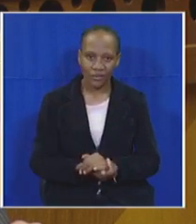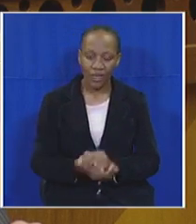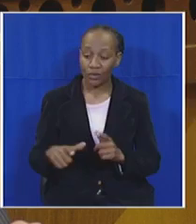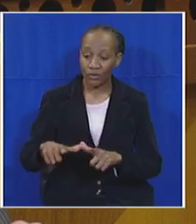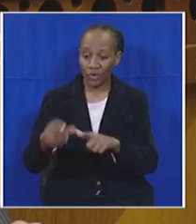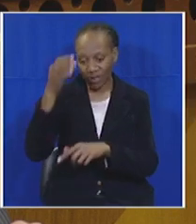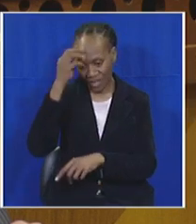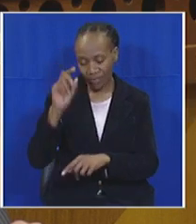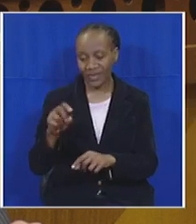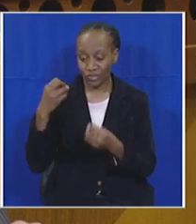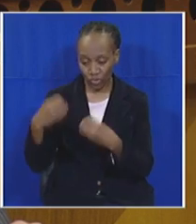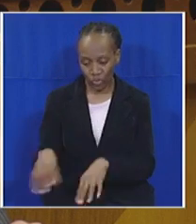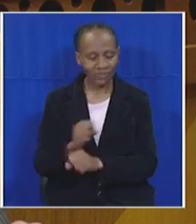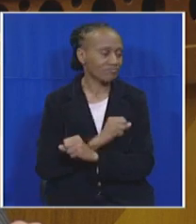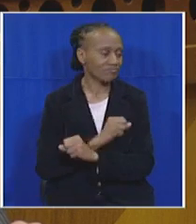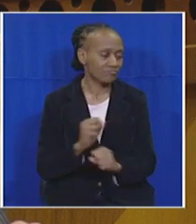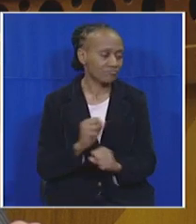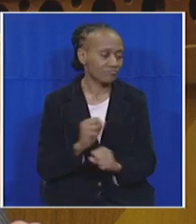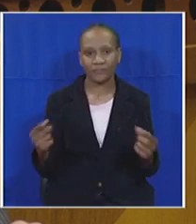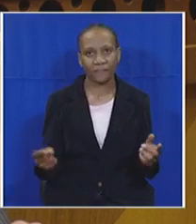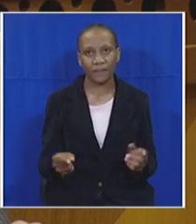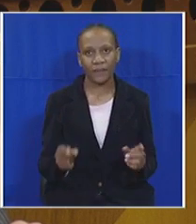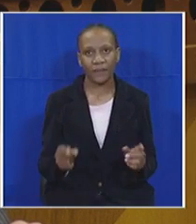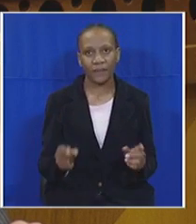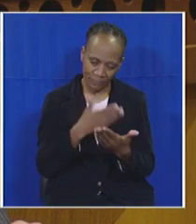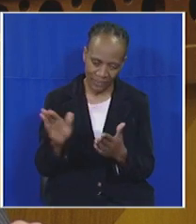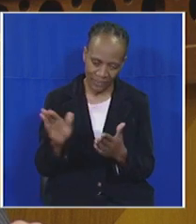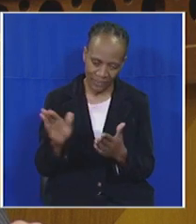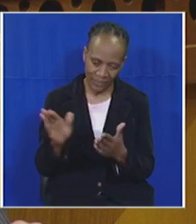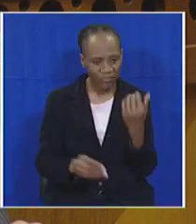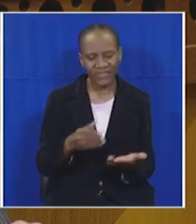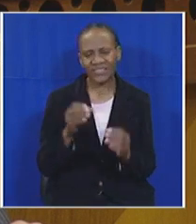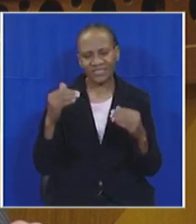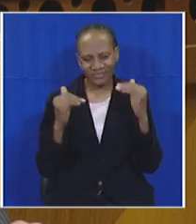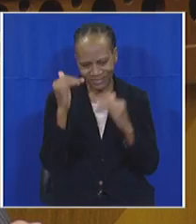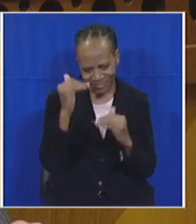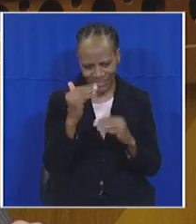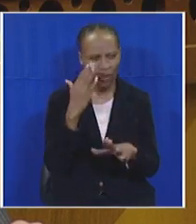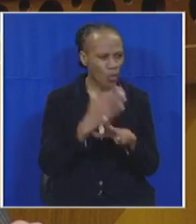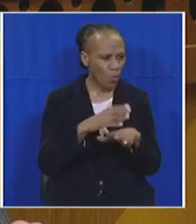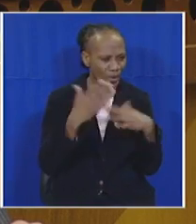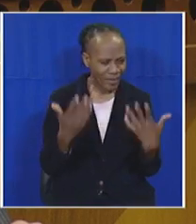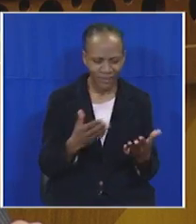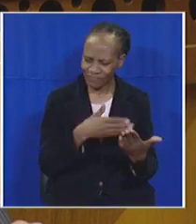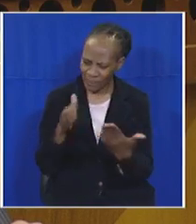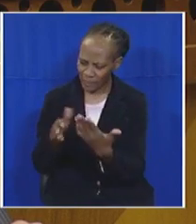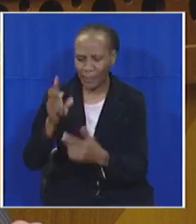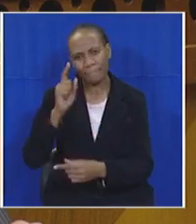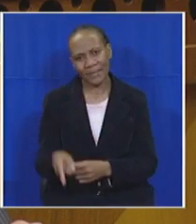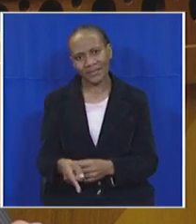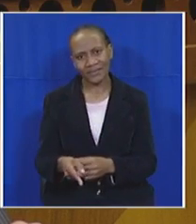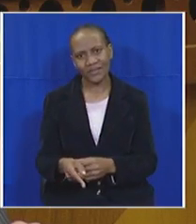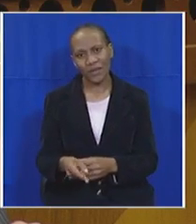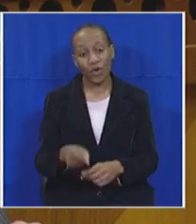lose, lest we lose the battle against poverty, unemployment, and inequality, and ultimately, our